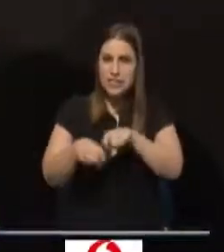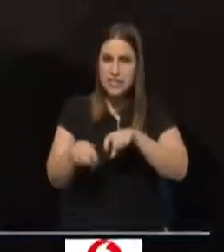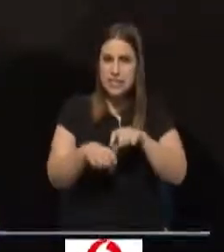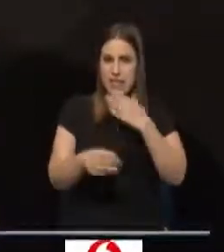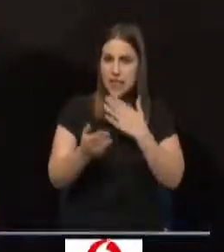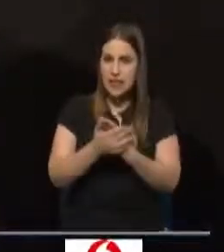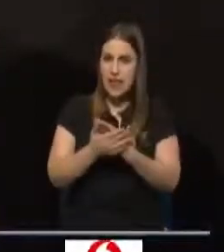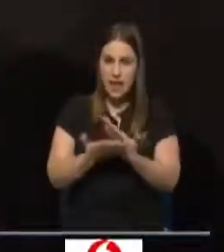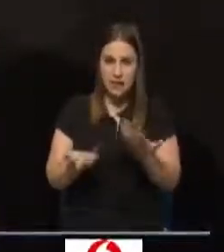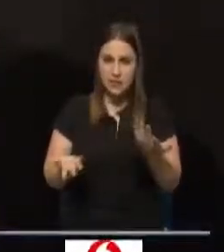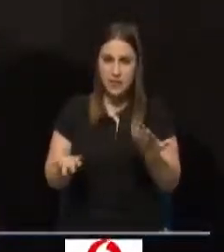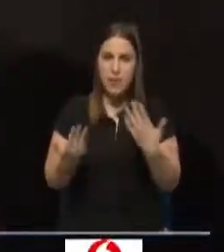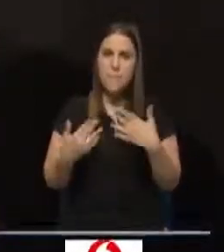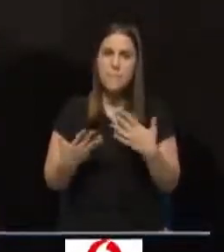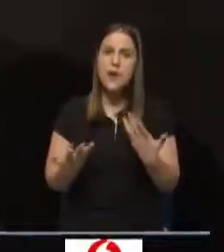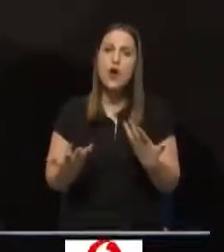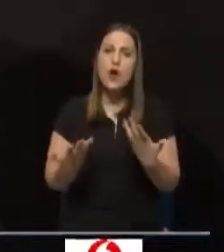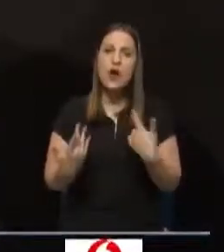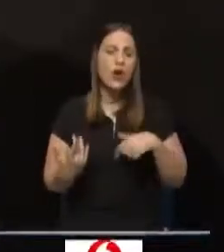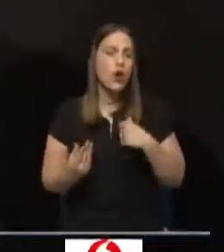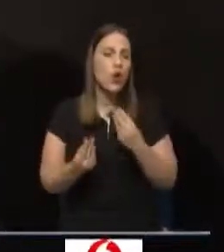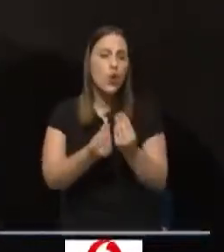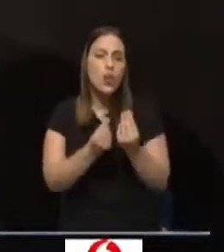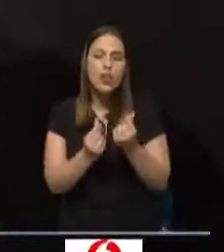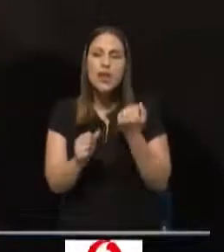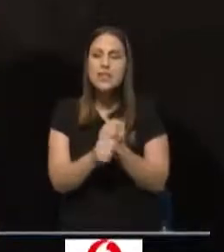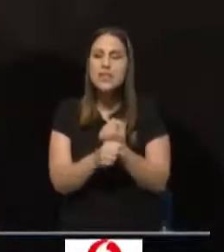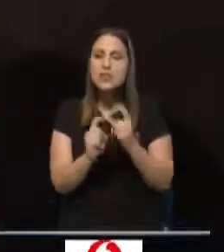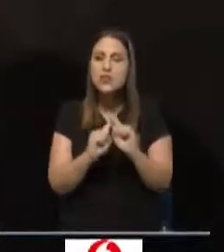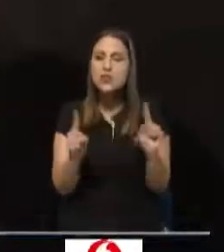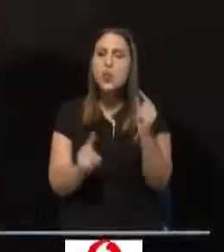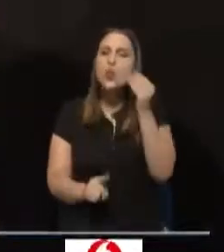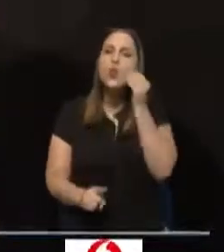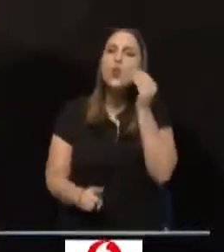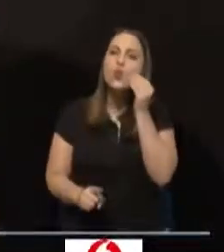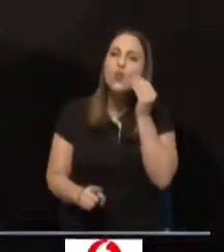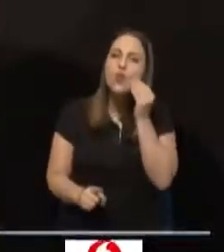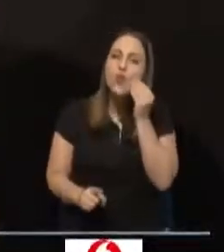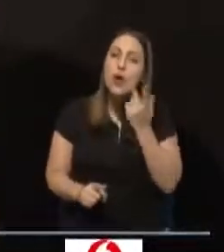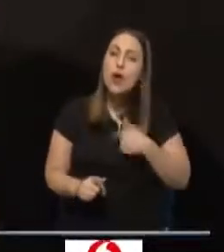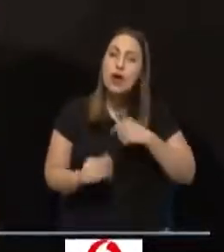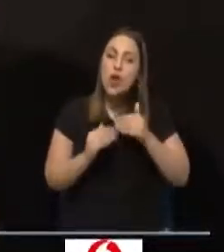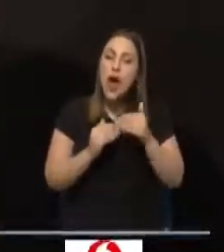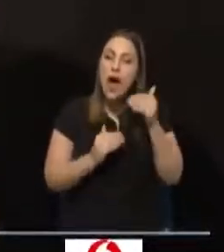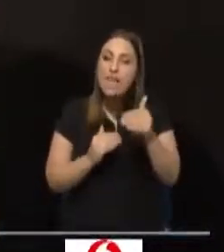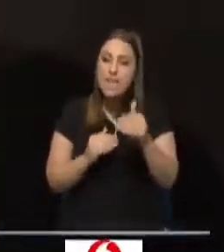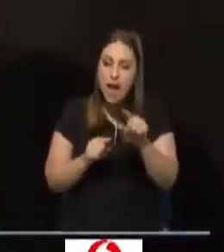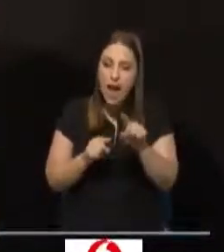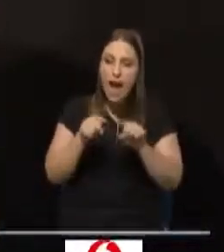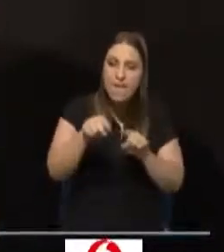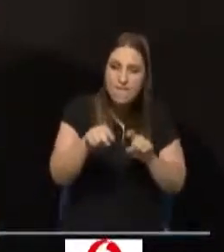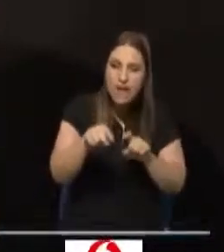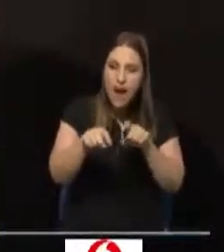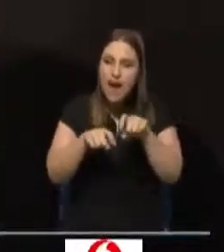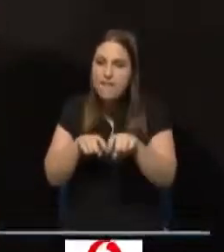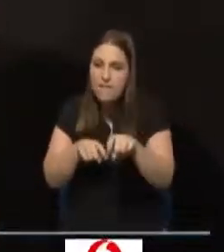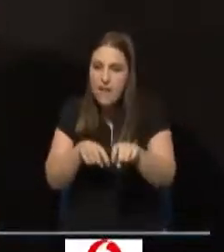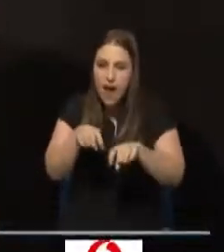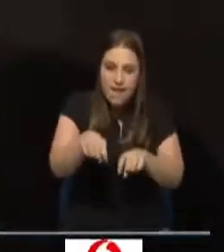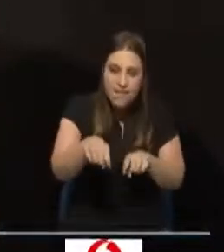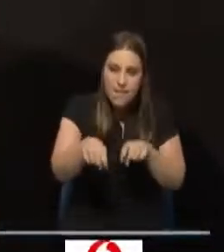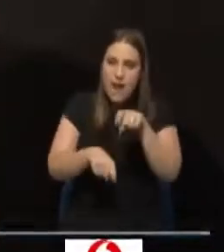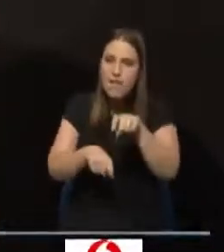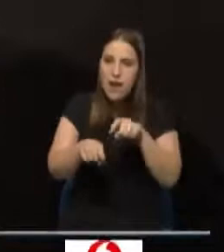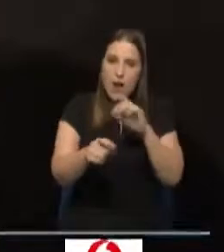easiest tool for competitiveness. How do we differentiate in service quality? How can we